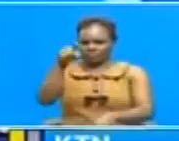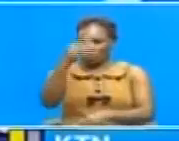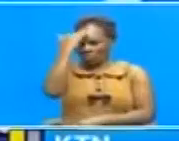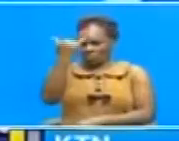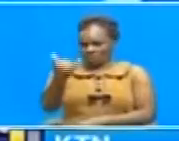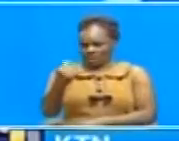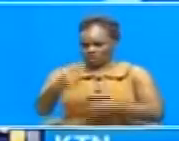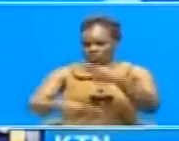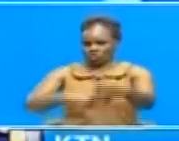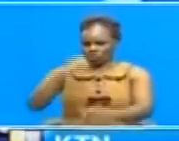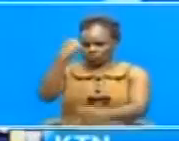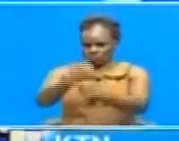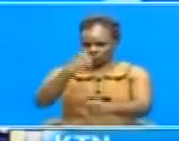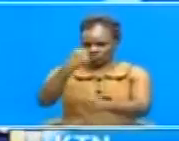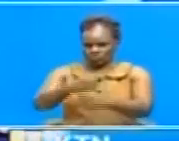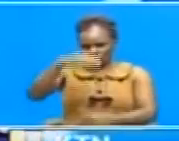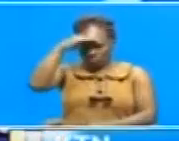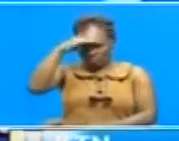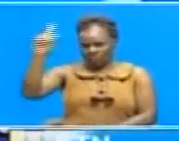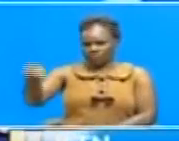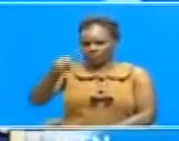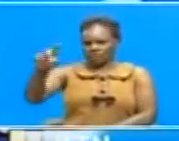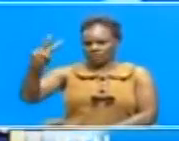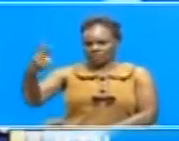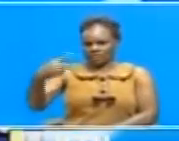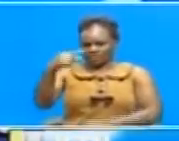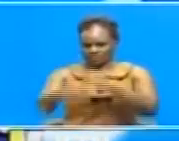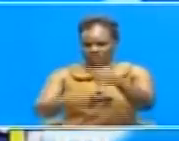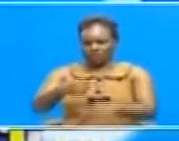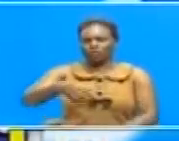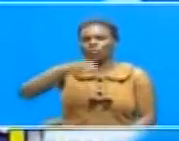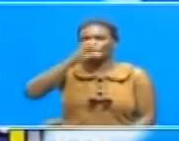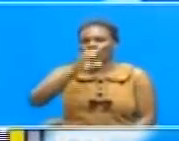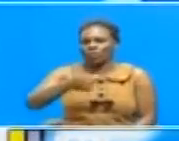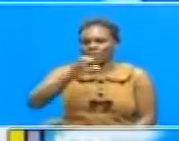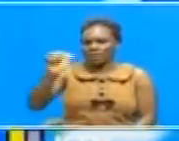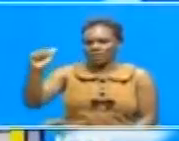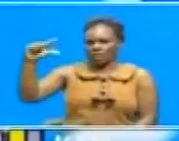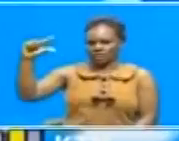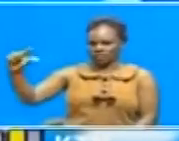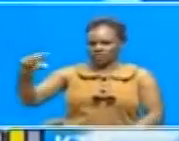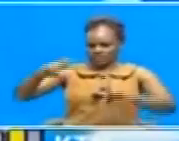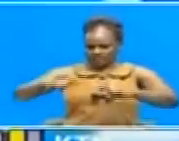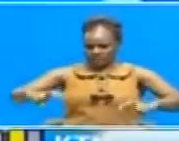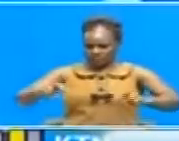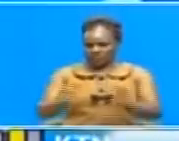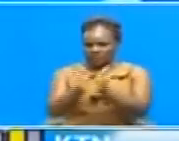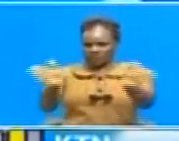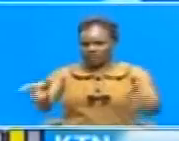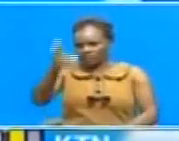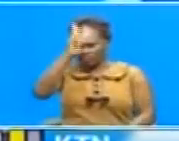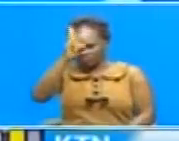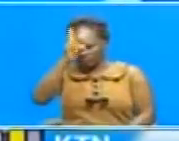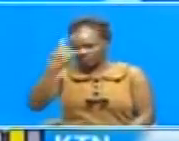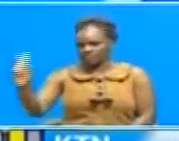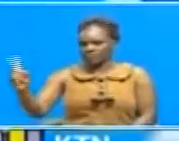the ongoing crackdown on illicit brews and second-generation liquor. The Attorney General, Inspector General of Police, Interior